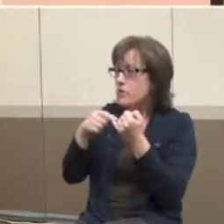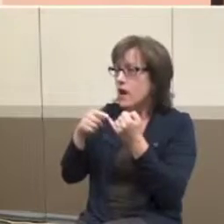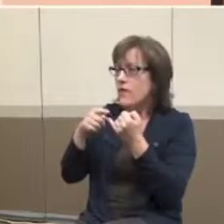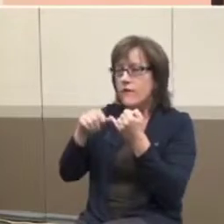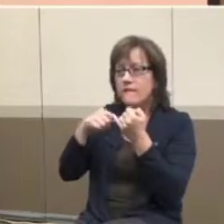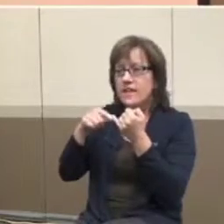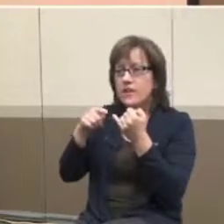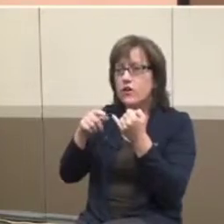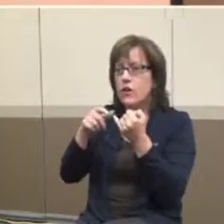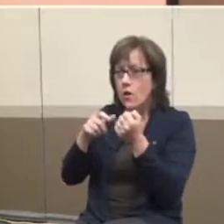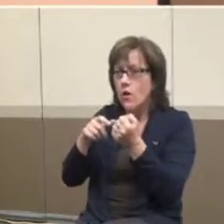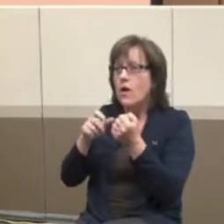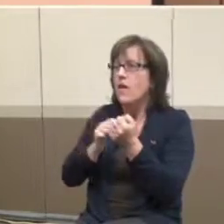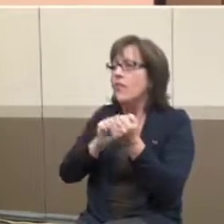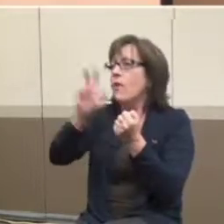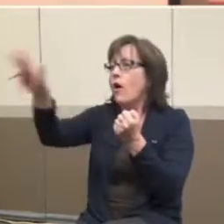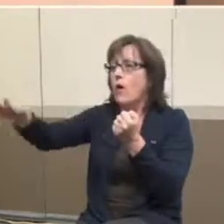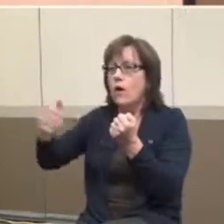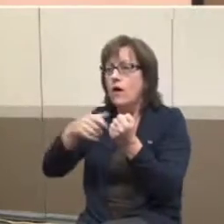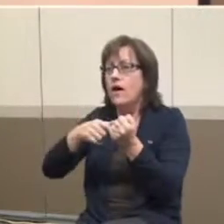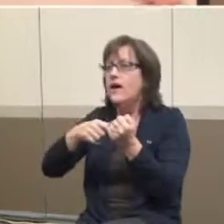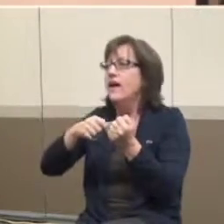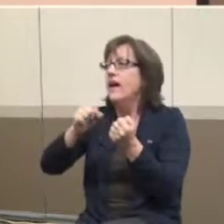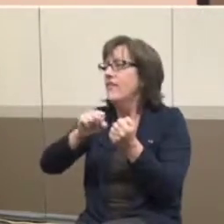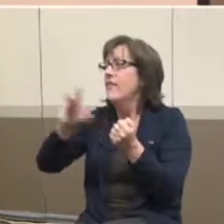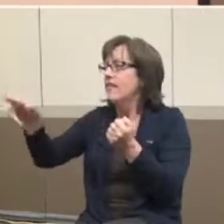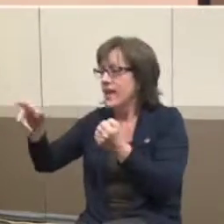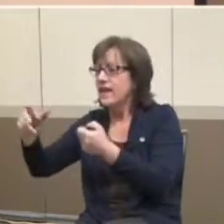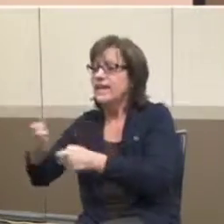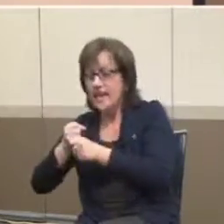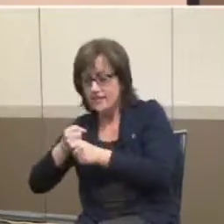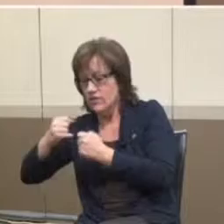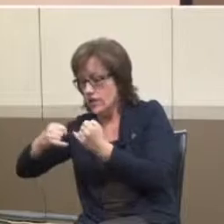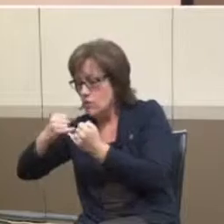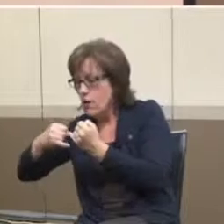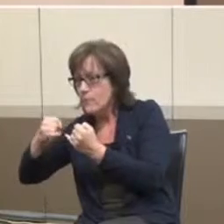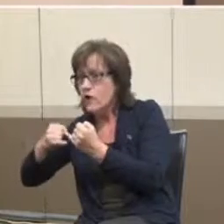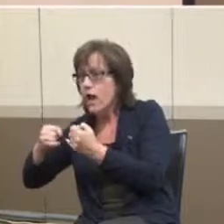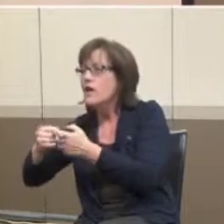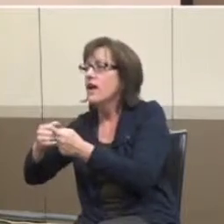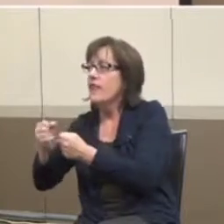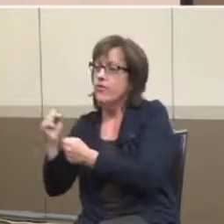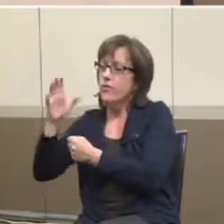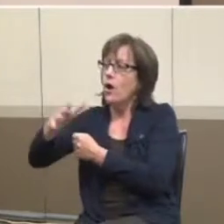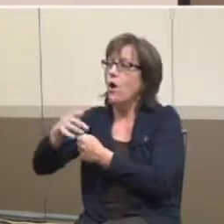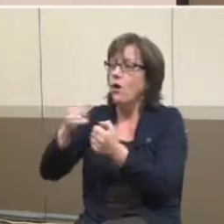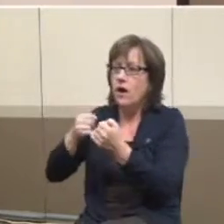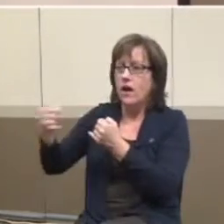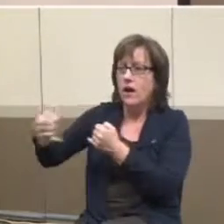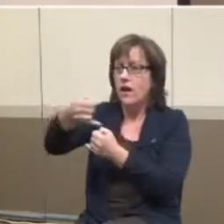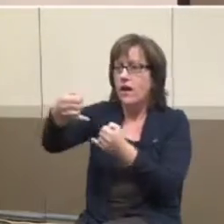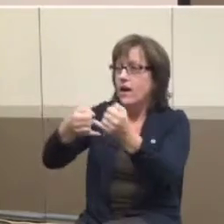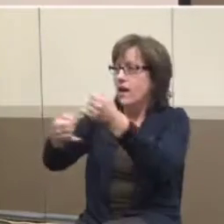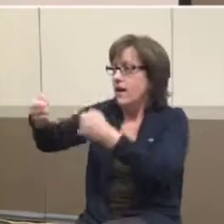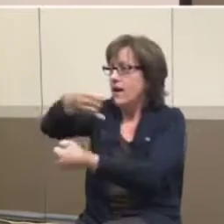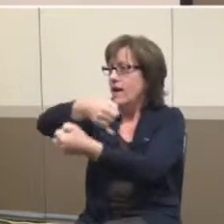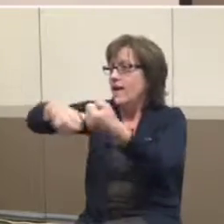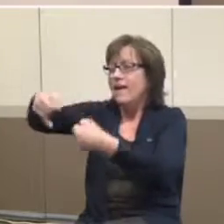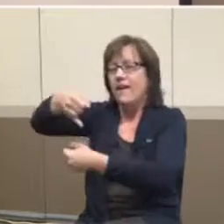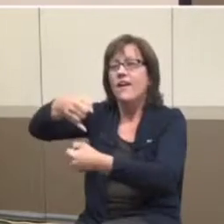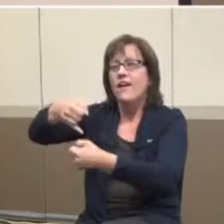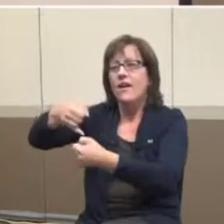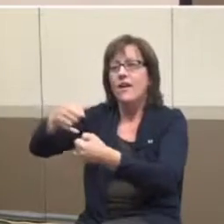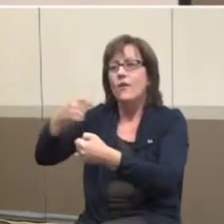it to someone, and on and on and on. And of course, by the end, what you have is everyone sitting around the circle with a piece of the